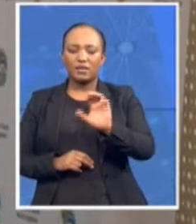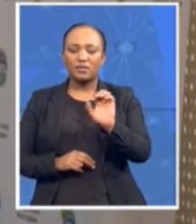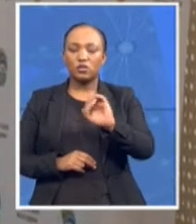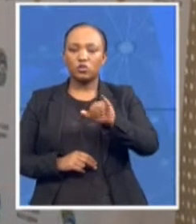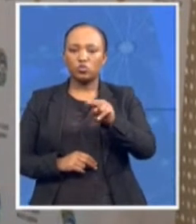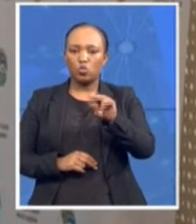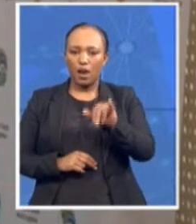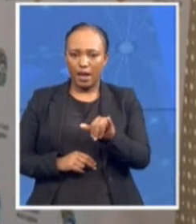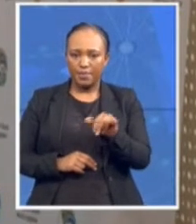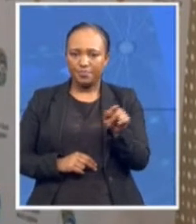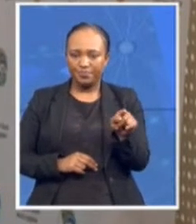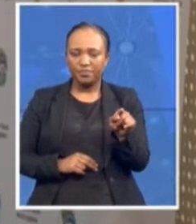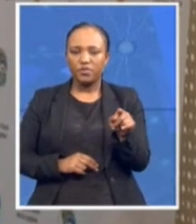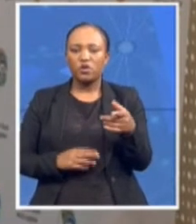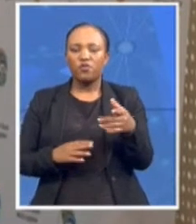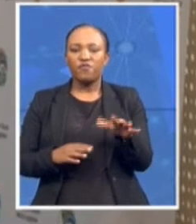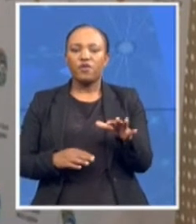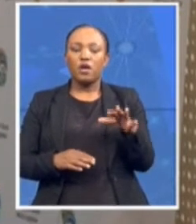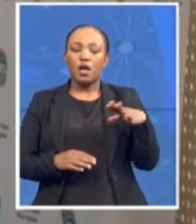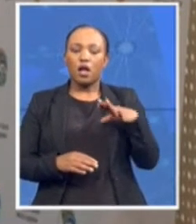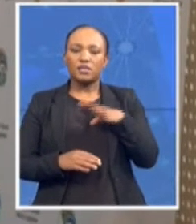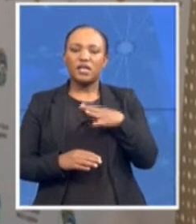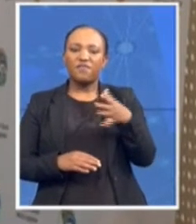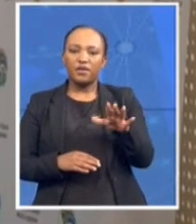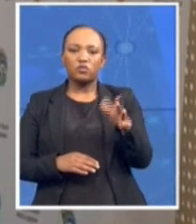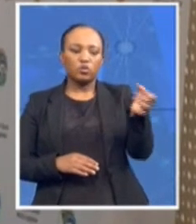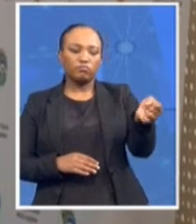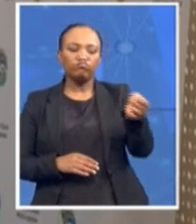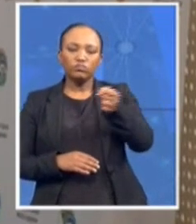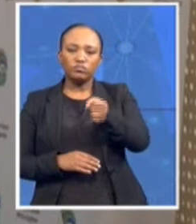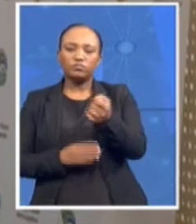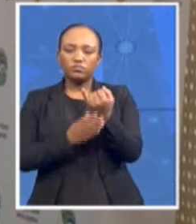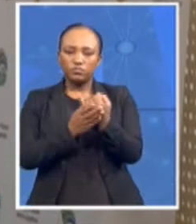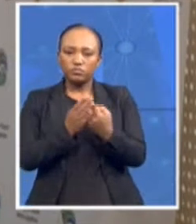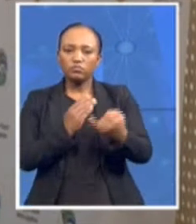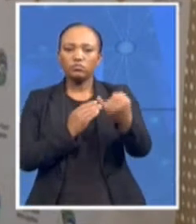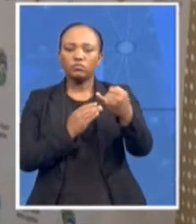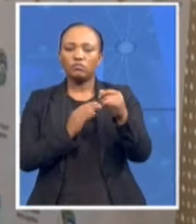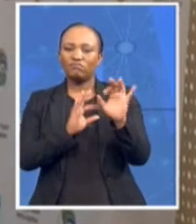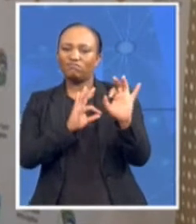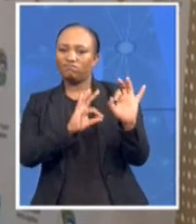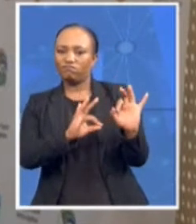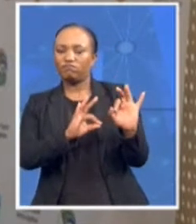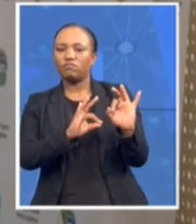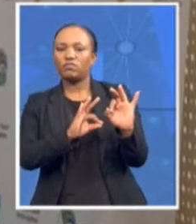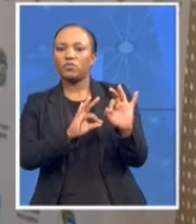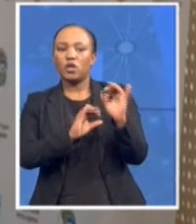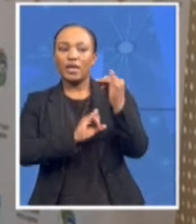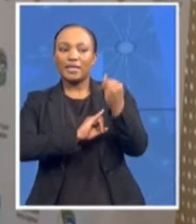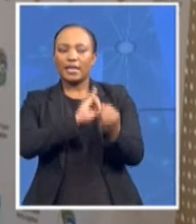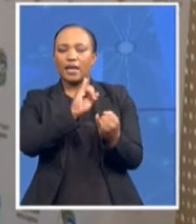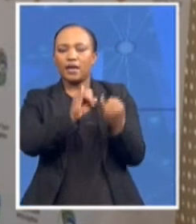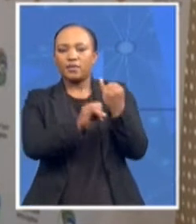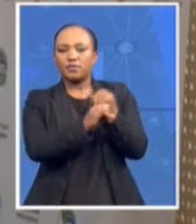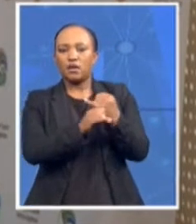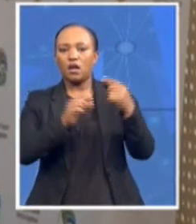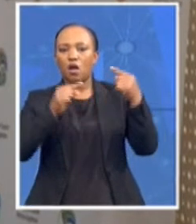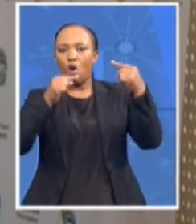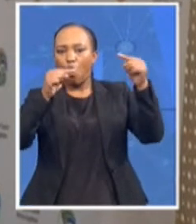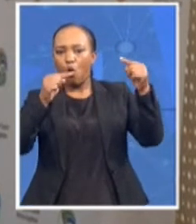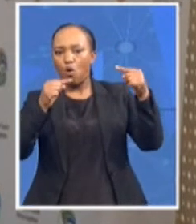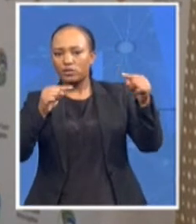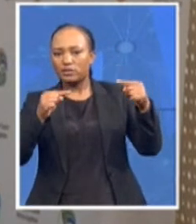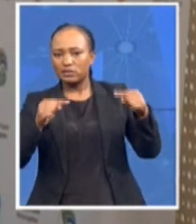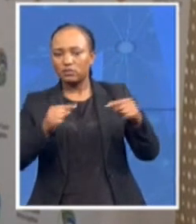an independent and highly reputable and leading international audit, tax and advisory firm, Mazars